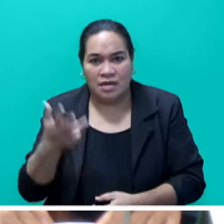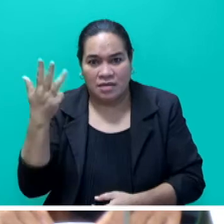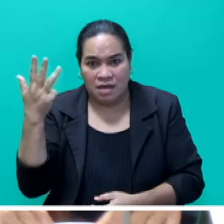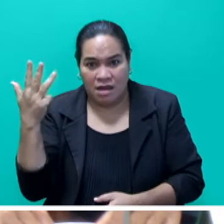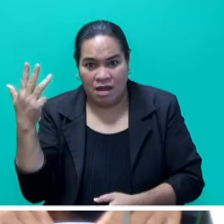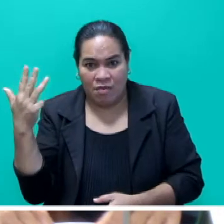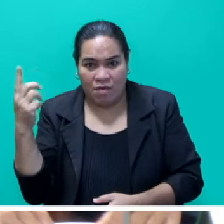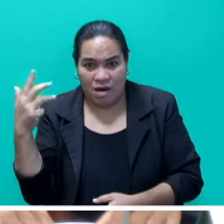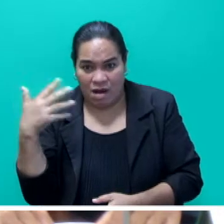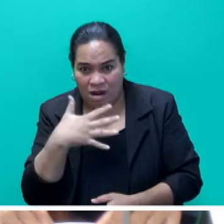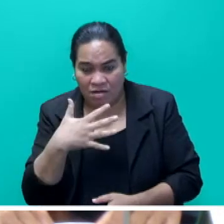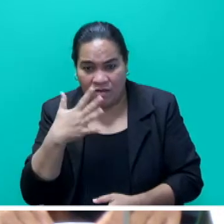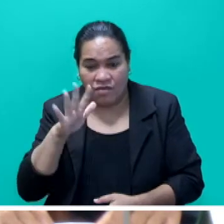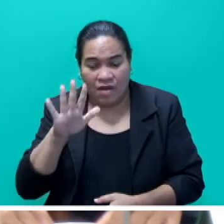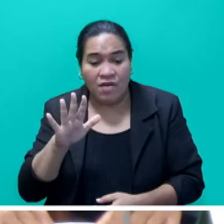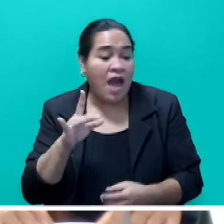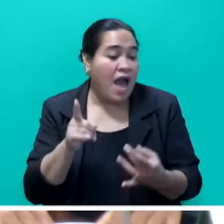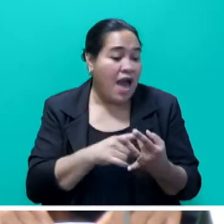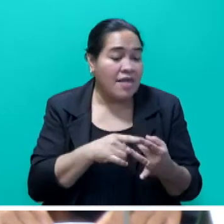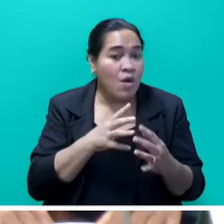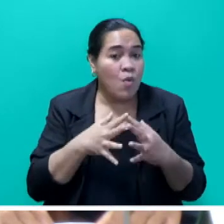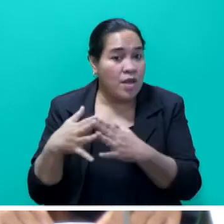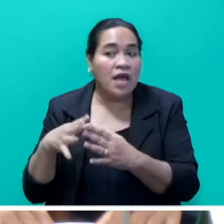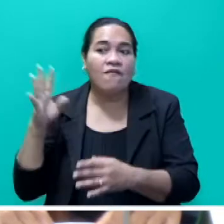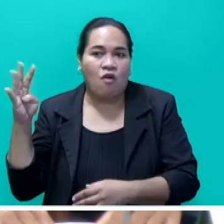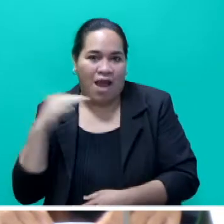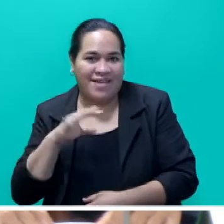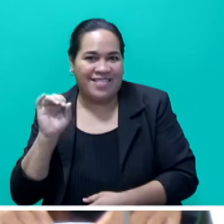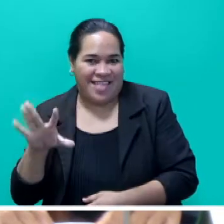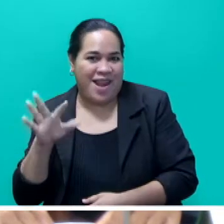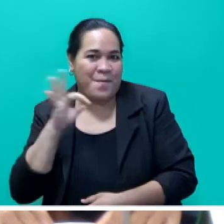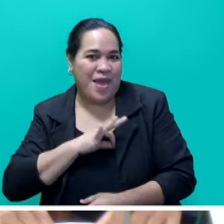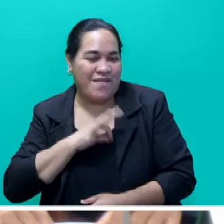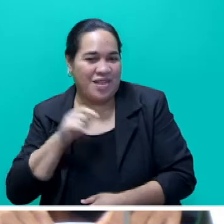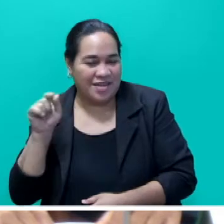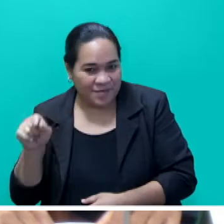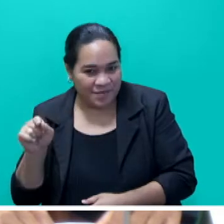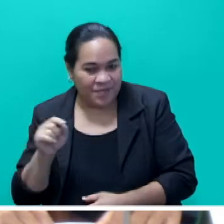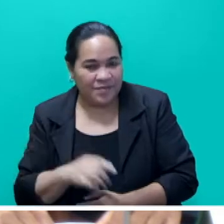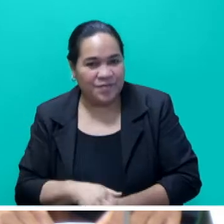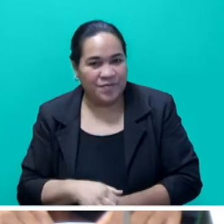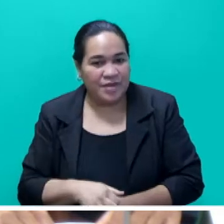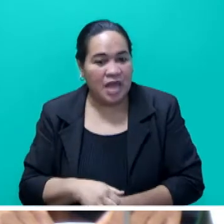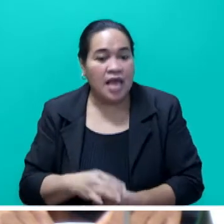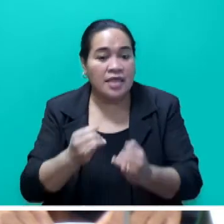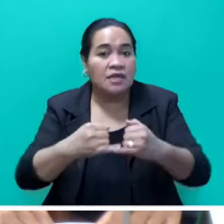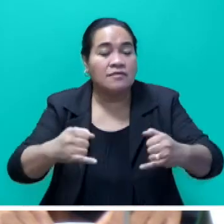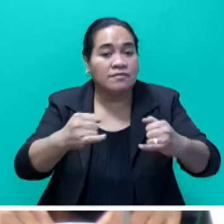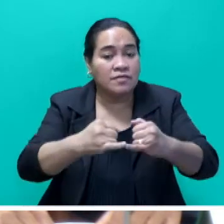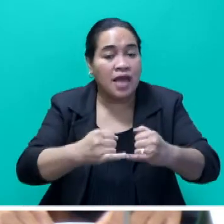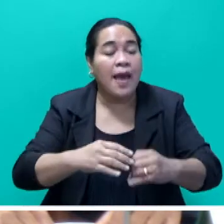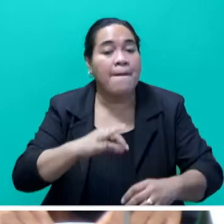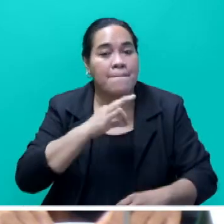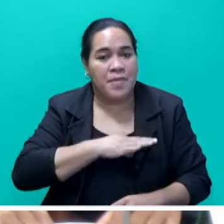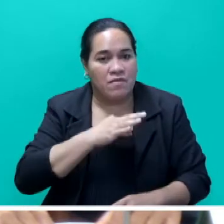Division, it benefited a population of 410. And in the Maritime Zone, it benefited